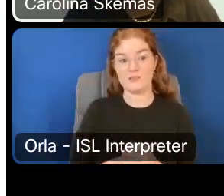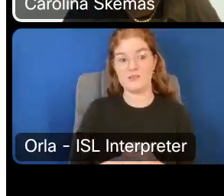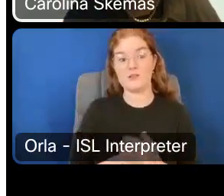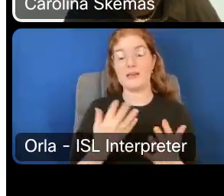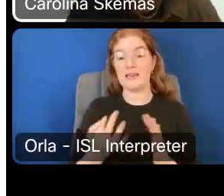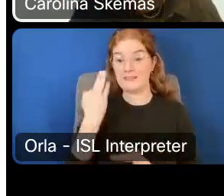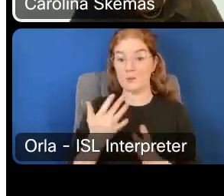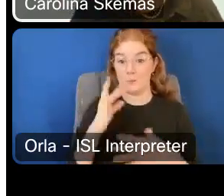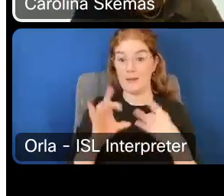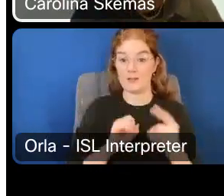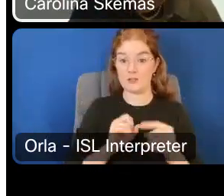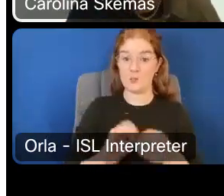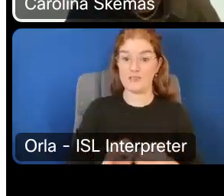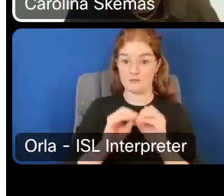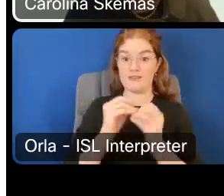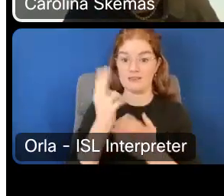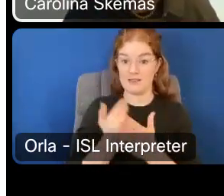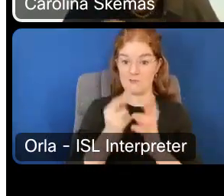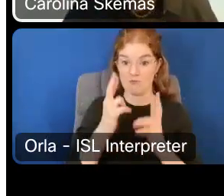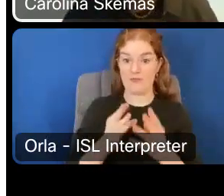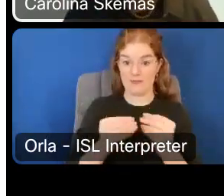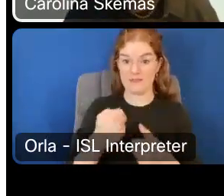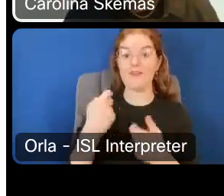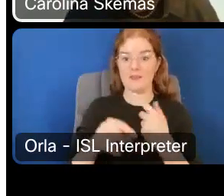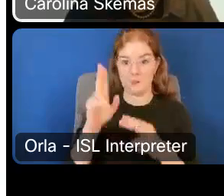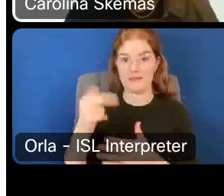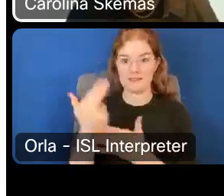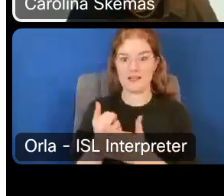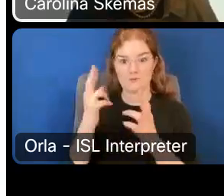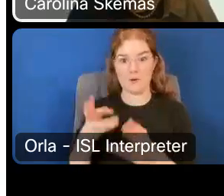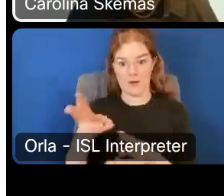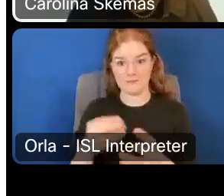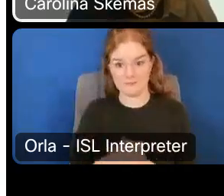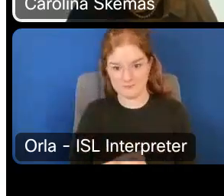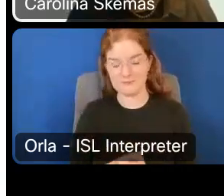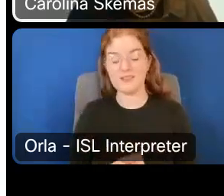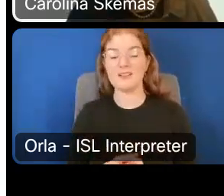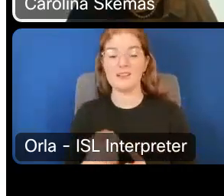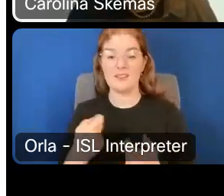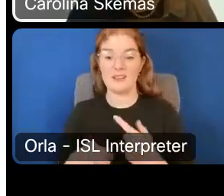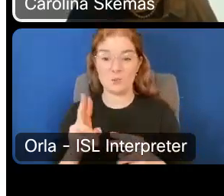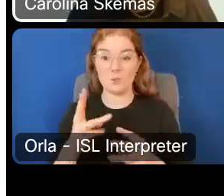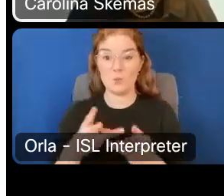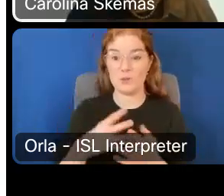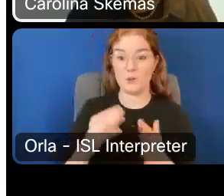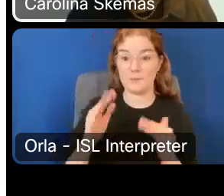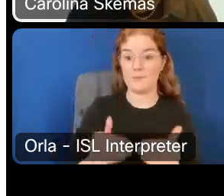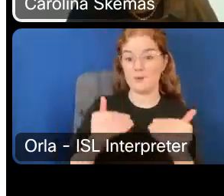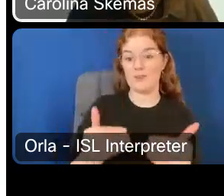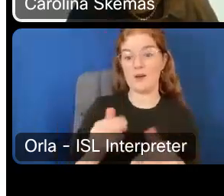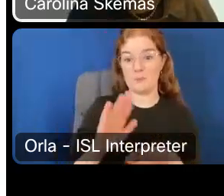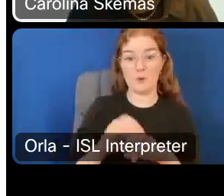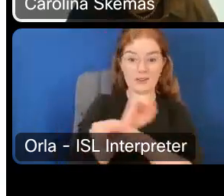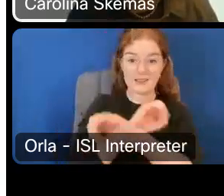we're designing the right things, we can then design them right. So that's when we kind of move on to that kind of more tangible piece